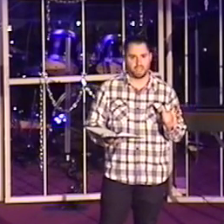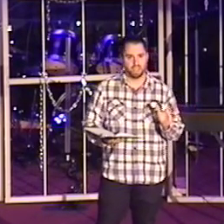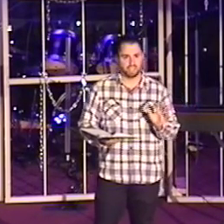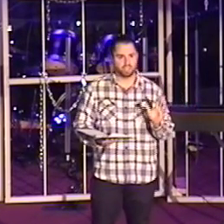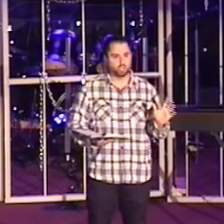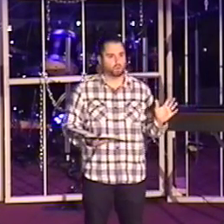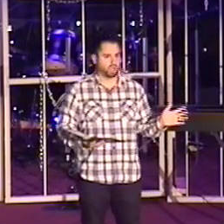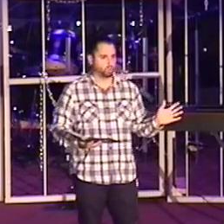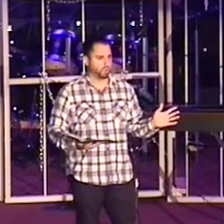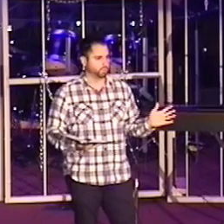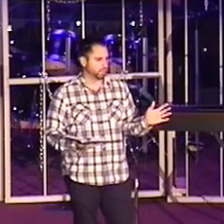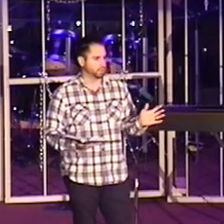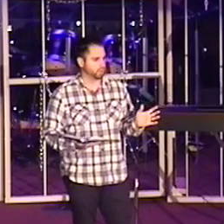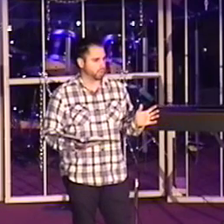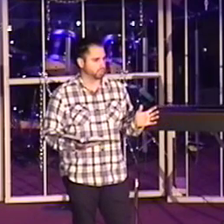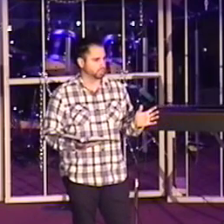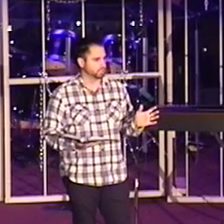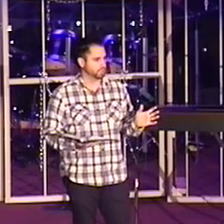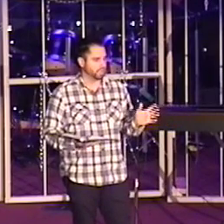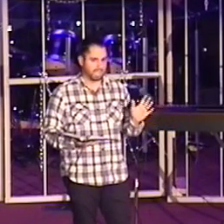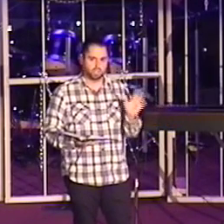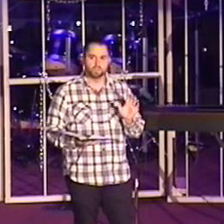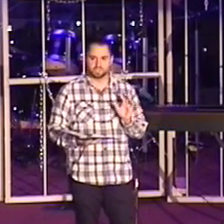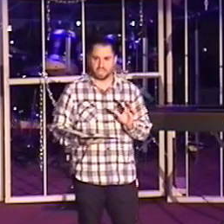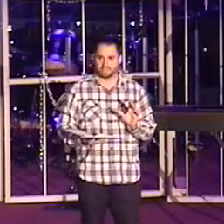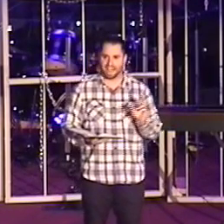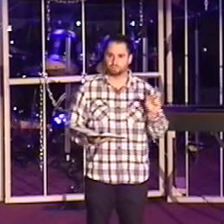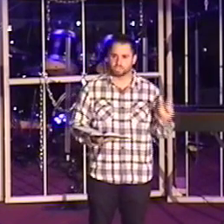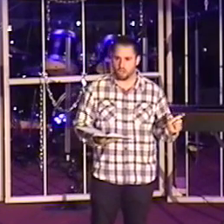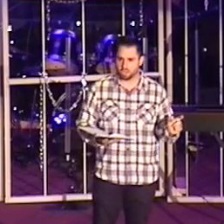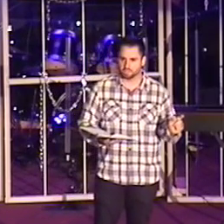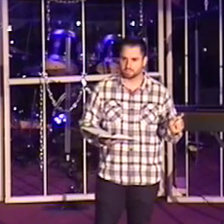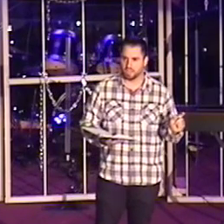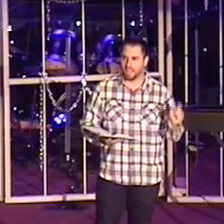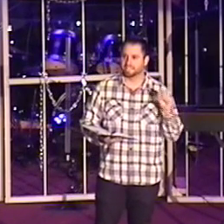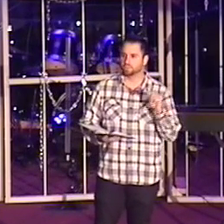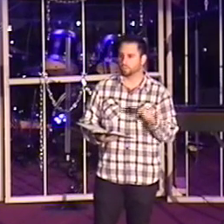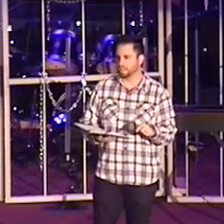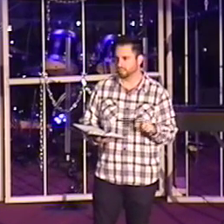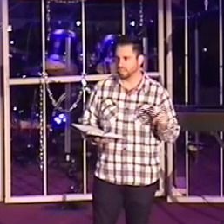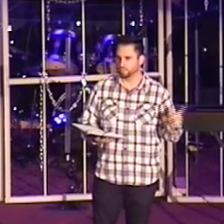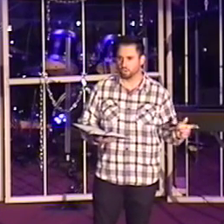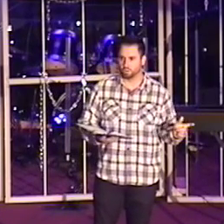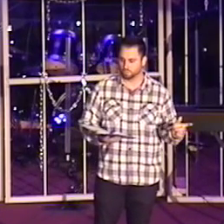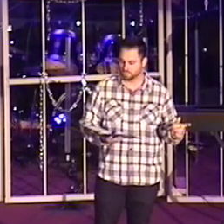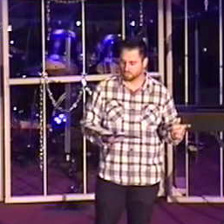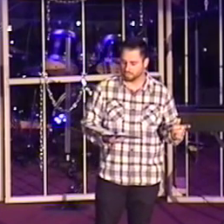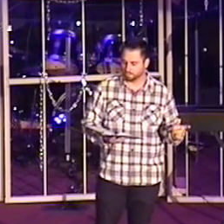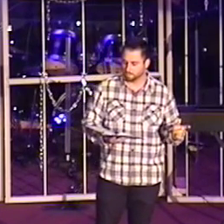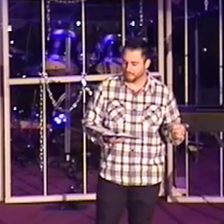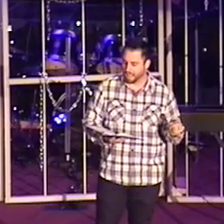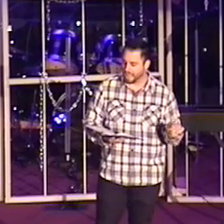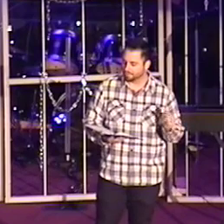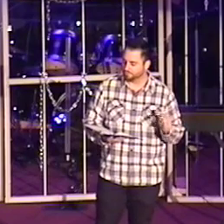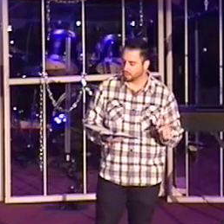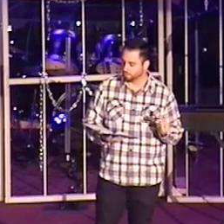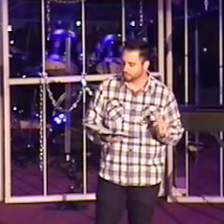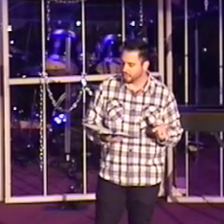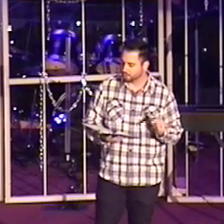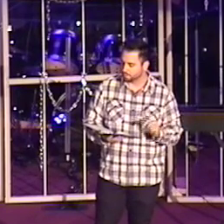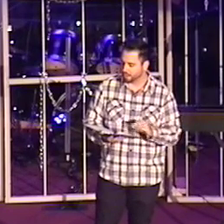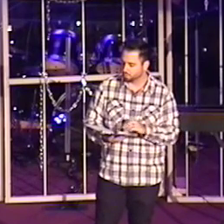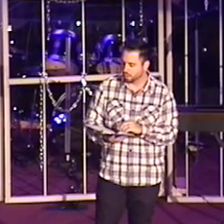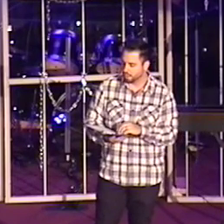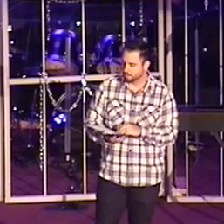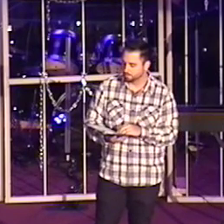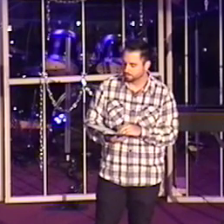is that can you walk away with a clear conscience? Can you say that I was honest? I did the right thing when no one was looking. I followed